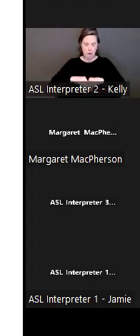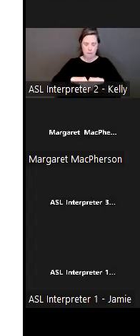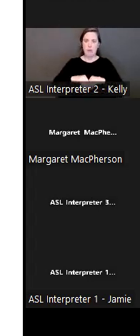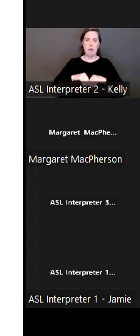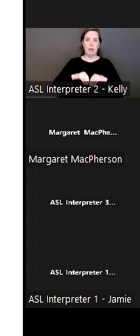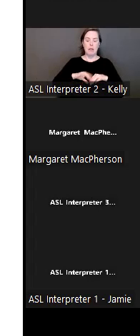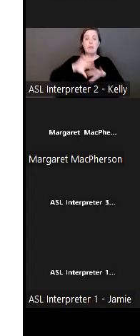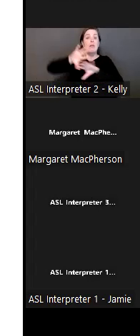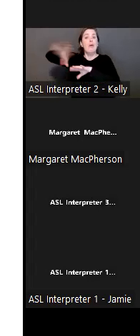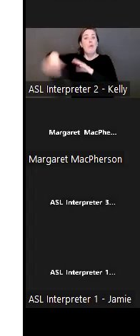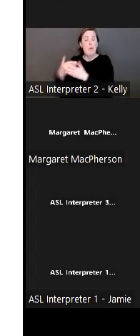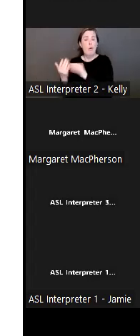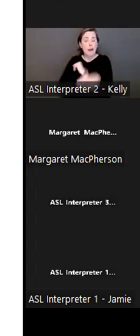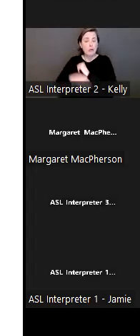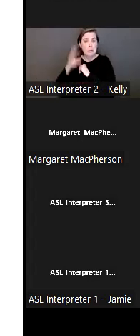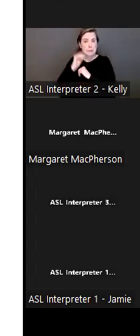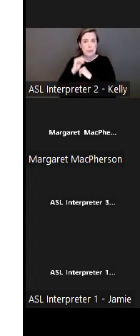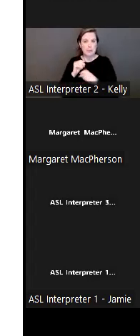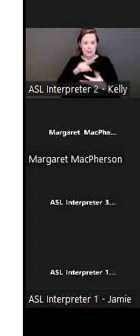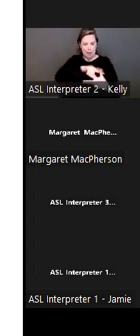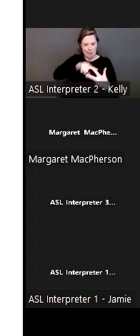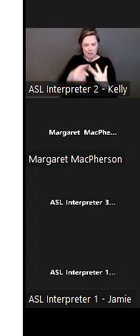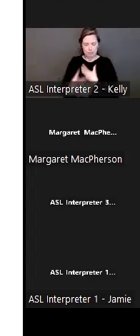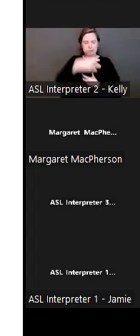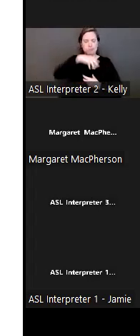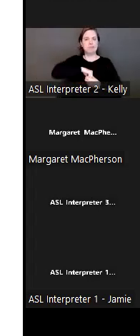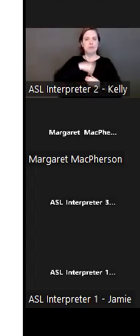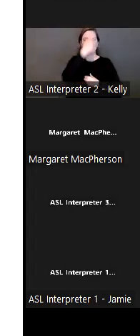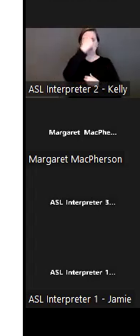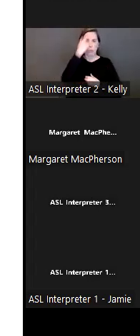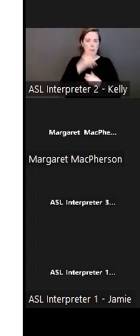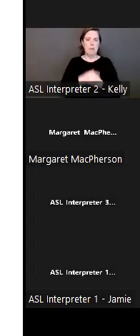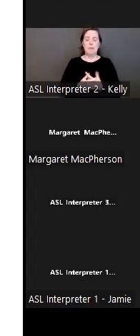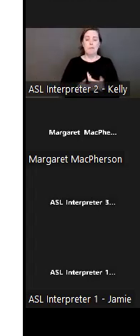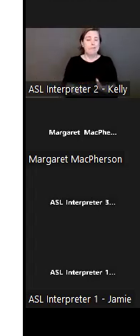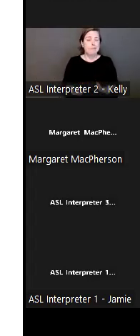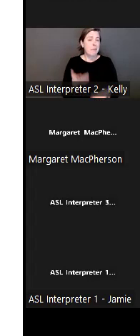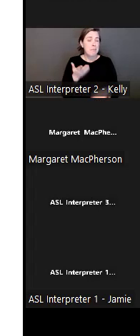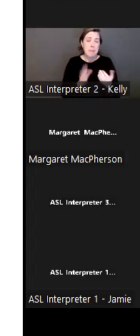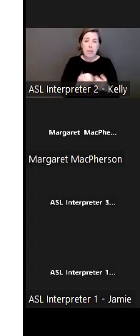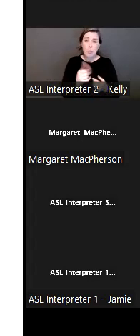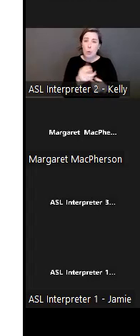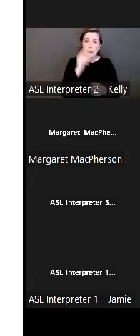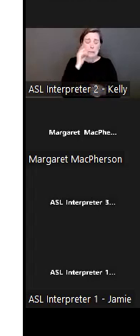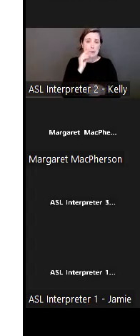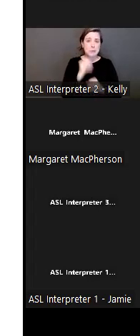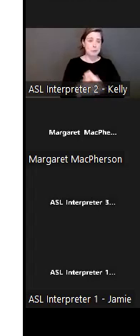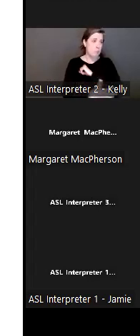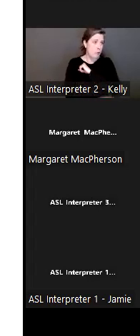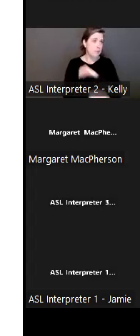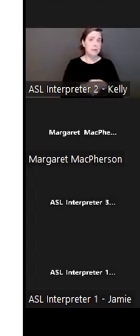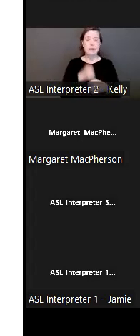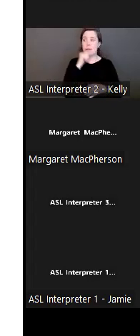home country, there might be experiences of poverty, lack of access to safe housing, and so on. So now you're starting to